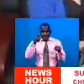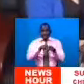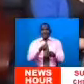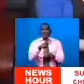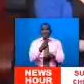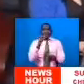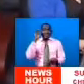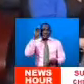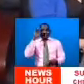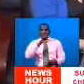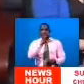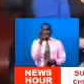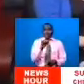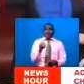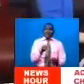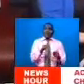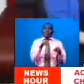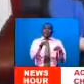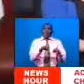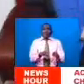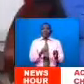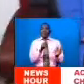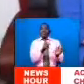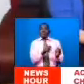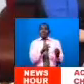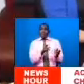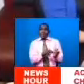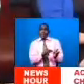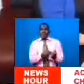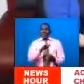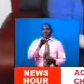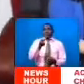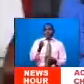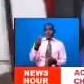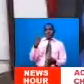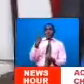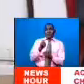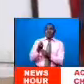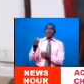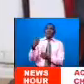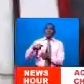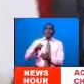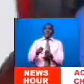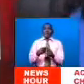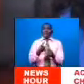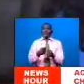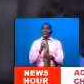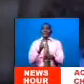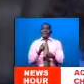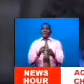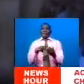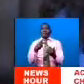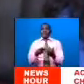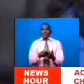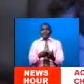second China-African Forum on Media in June, and 2 years ago we held the first meeting